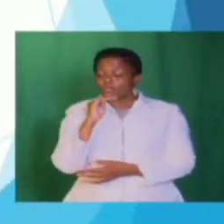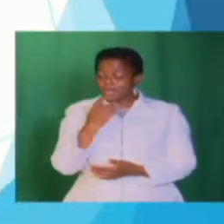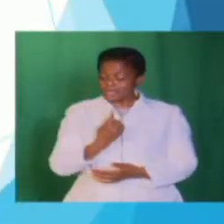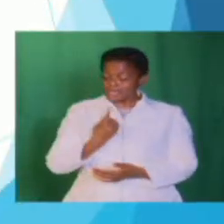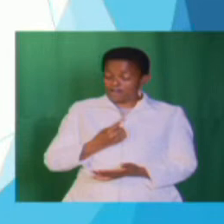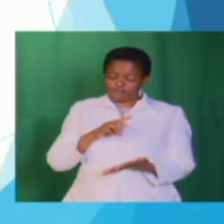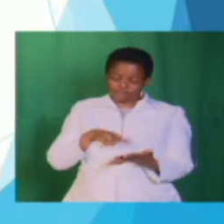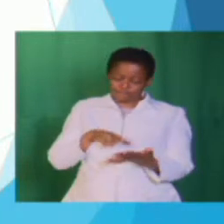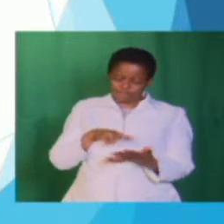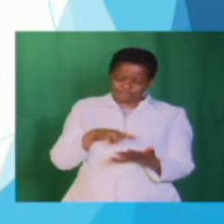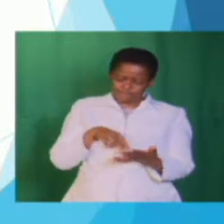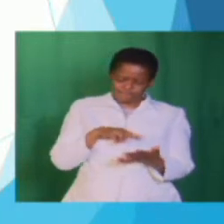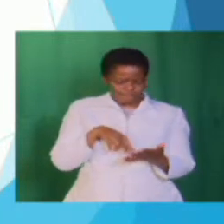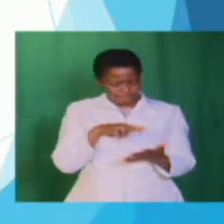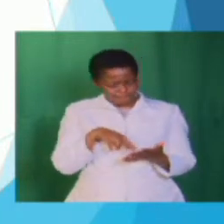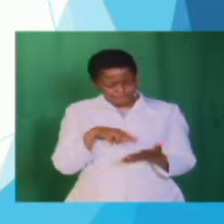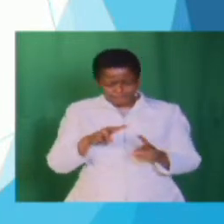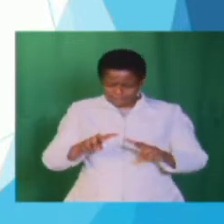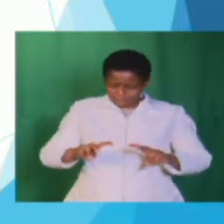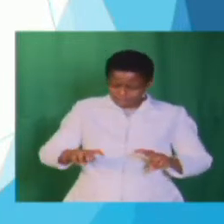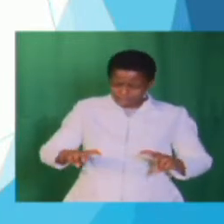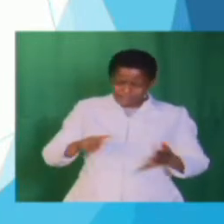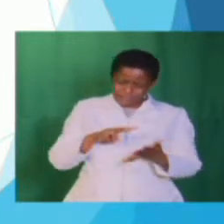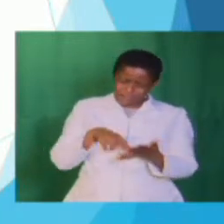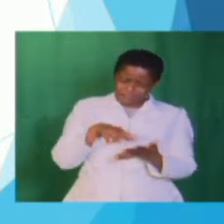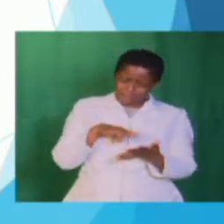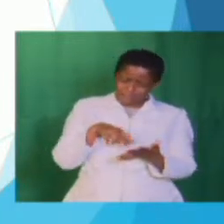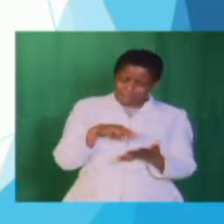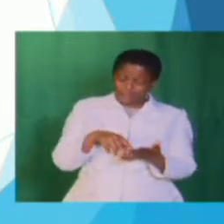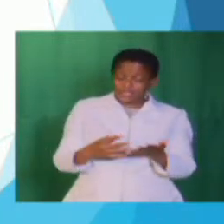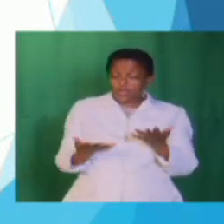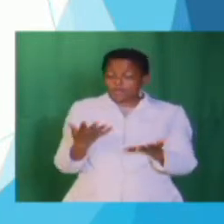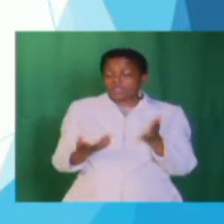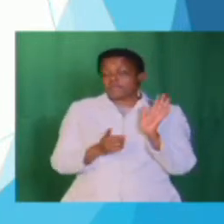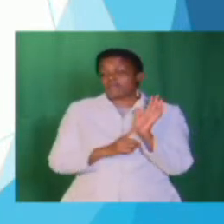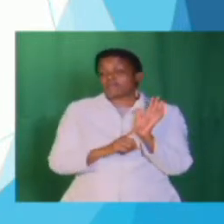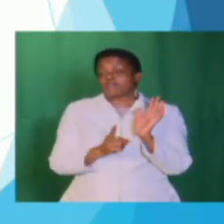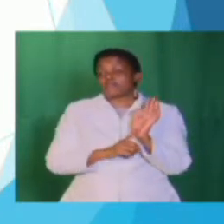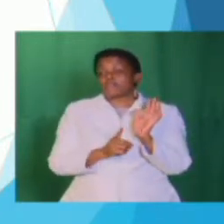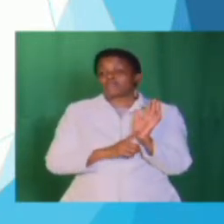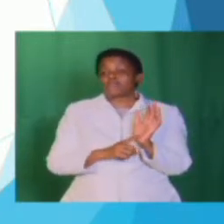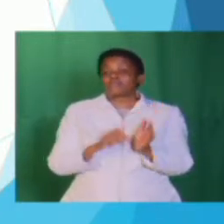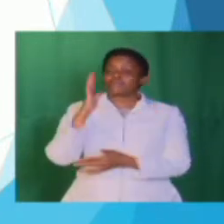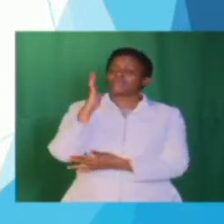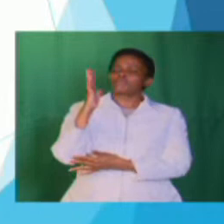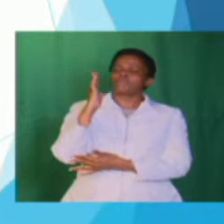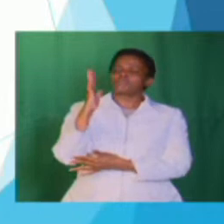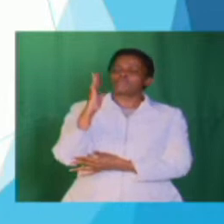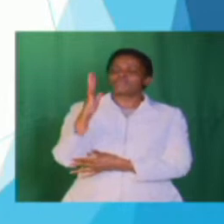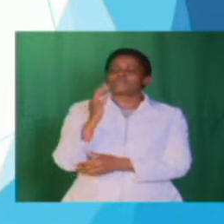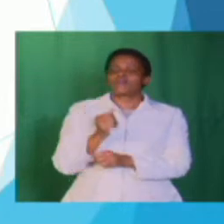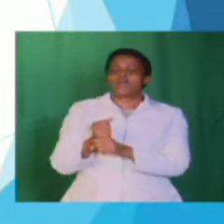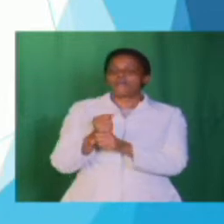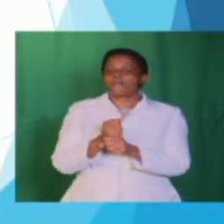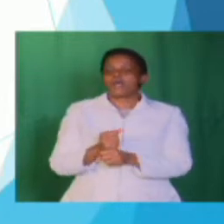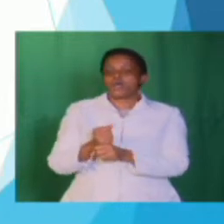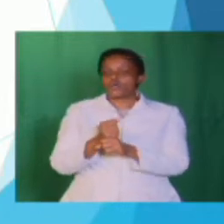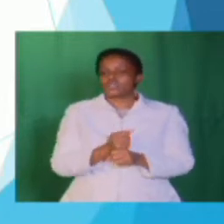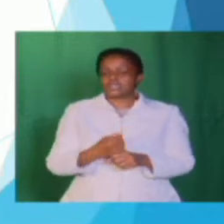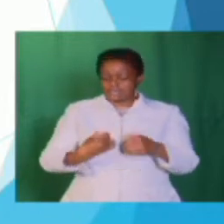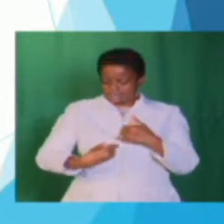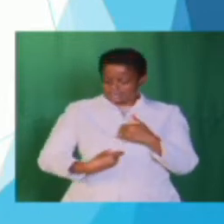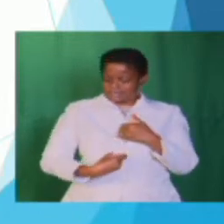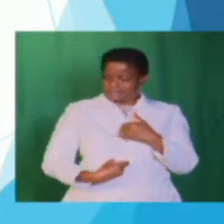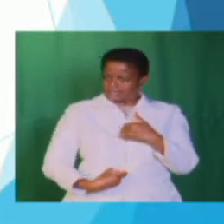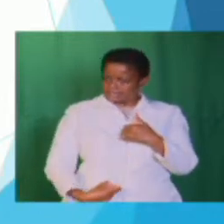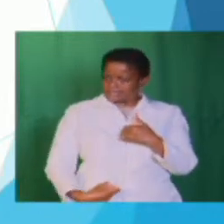when you're going to do presentations, let's say maybe you're going to be presenting to your class about the effects of plastic surgery, which is one of